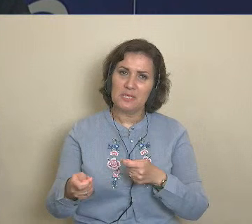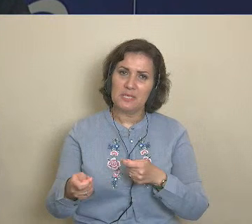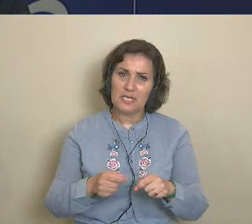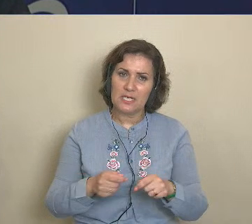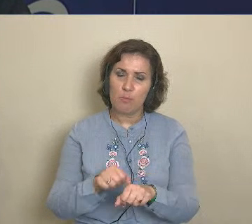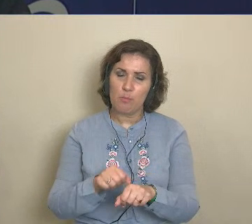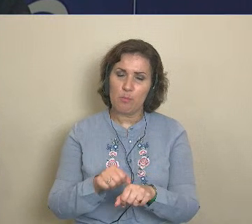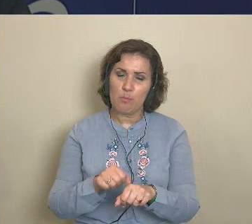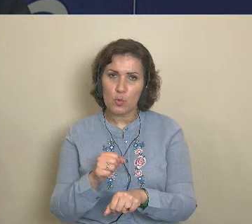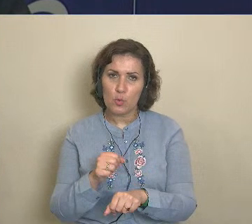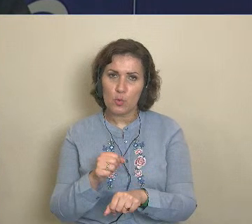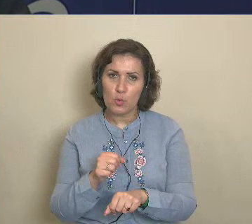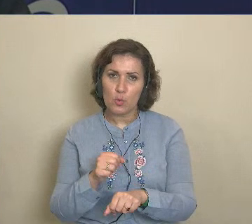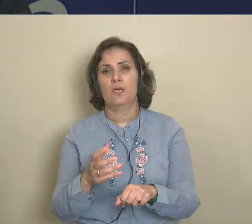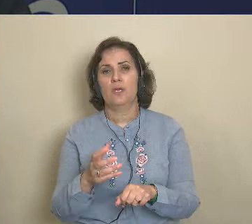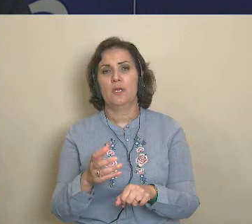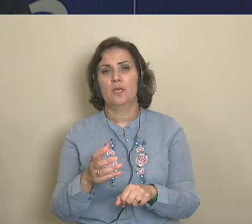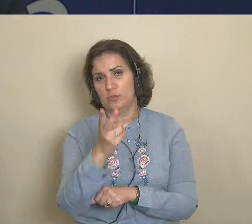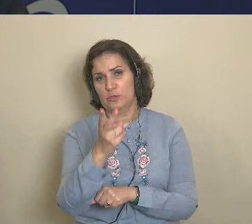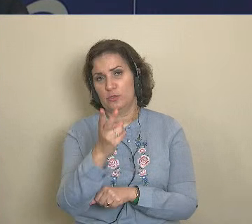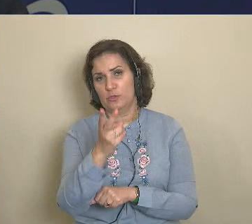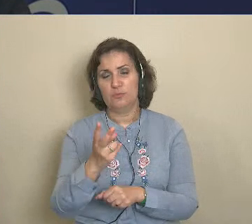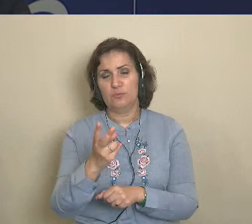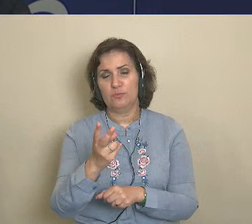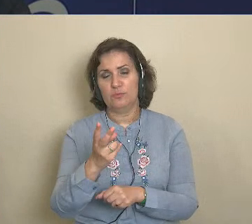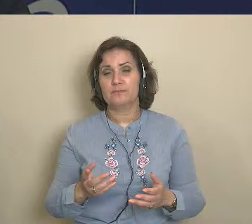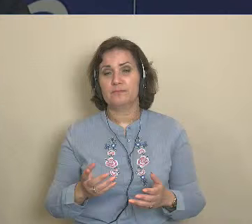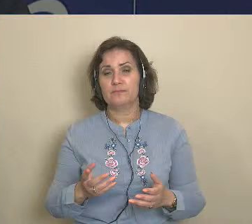formed. We have new criminal